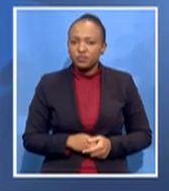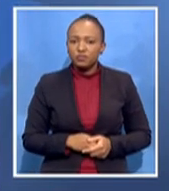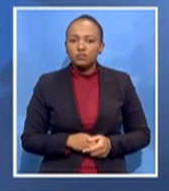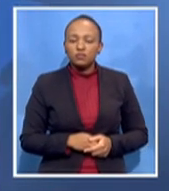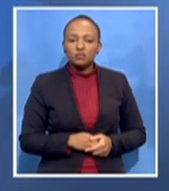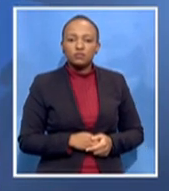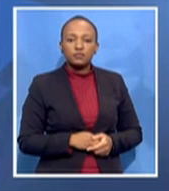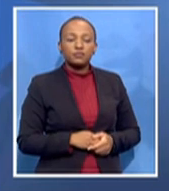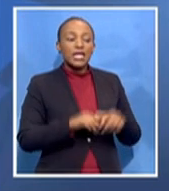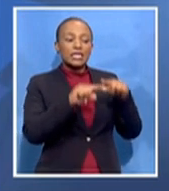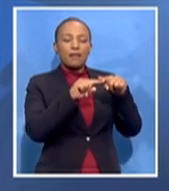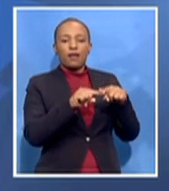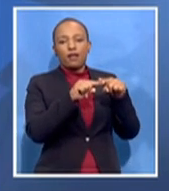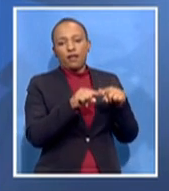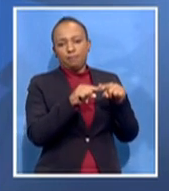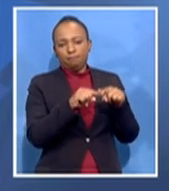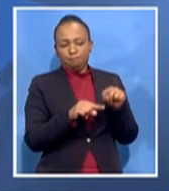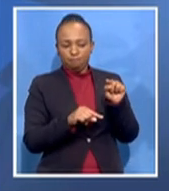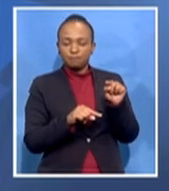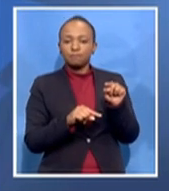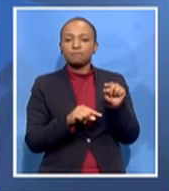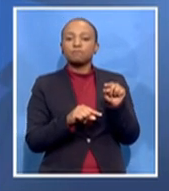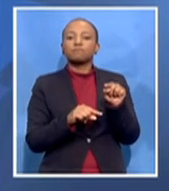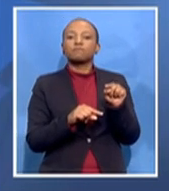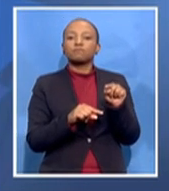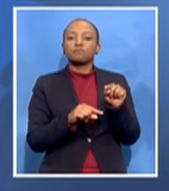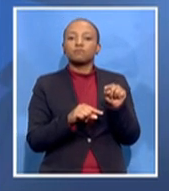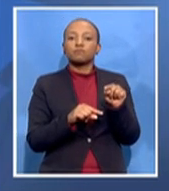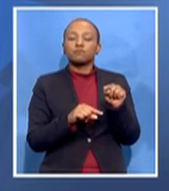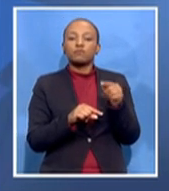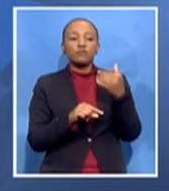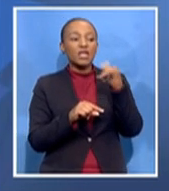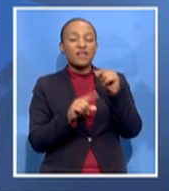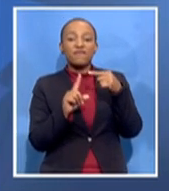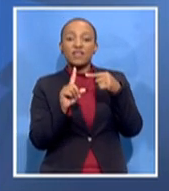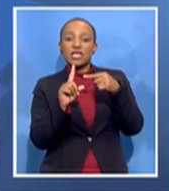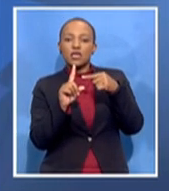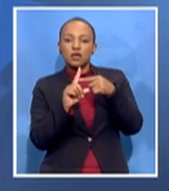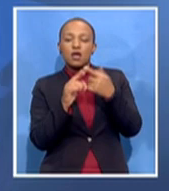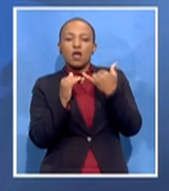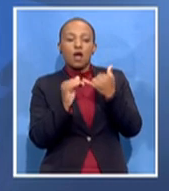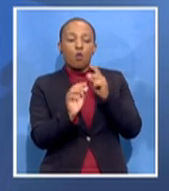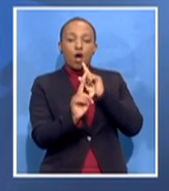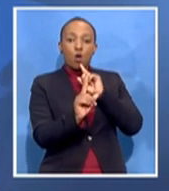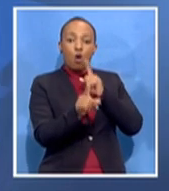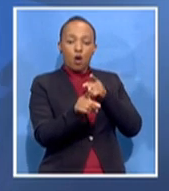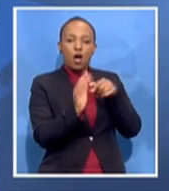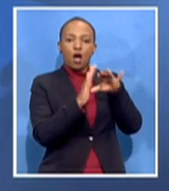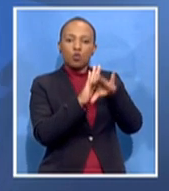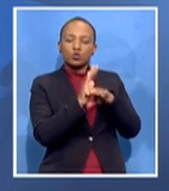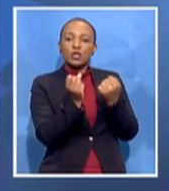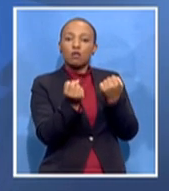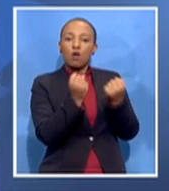the failure to comply with the order of the Constitutional Court, which is a very serious